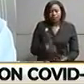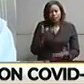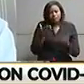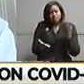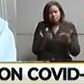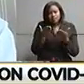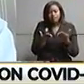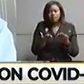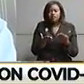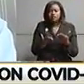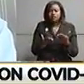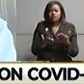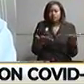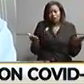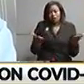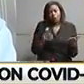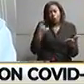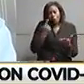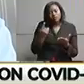You keep the company you want to keep.